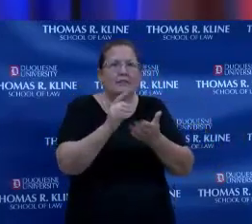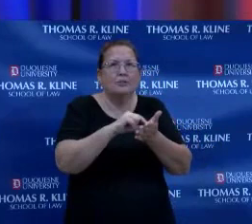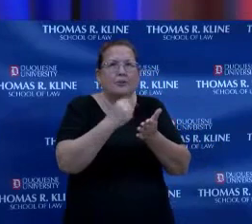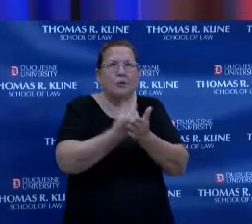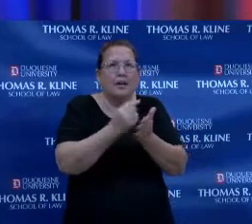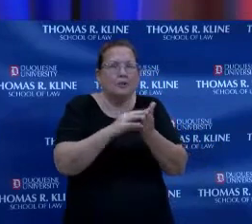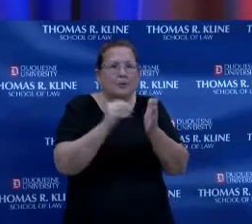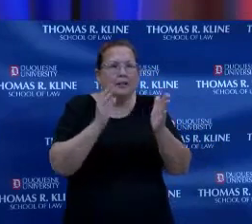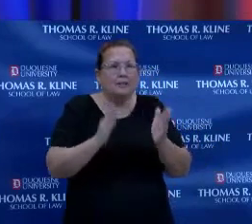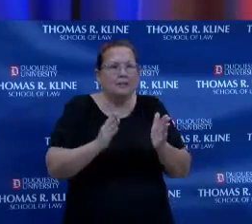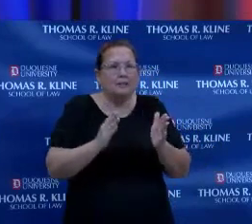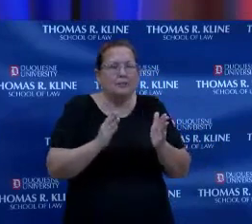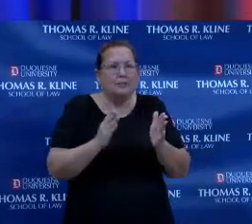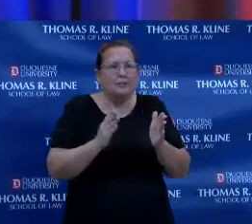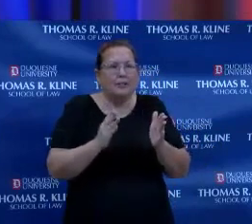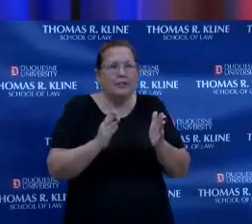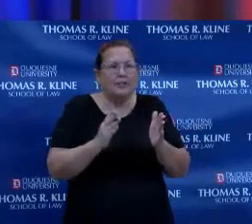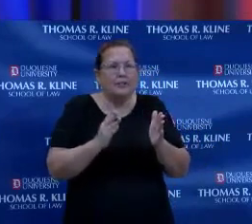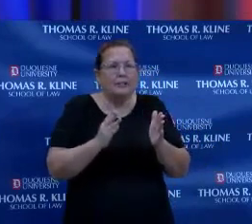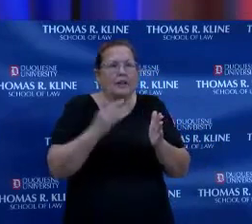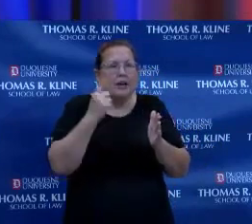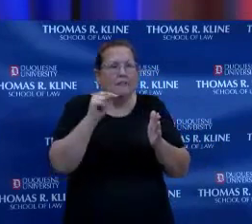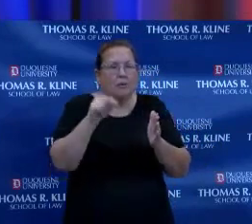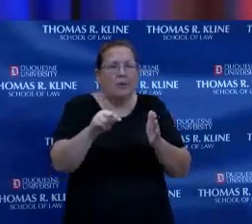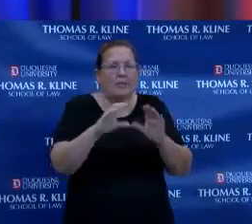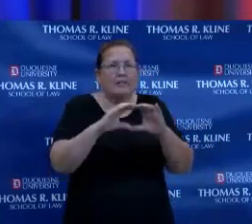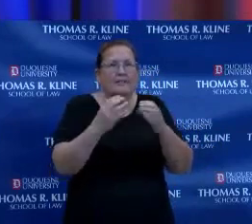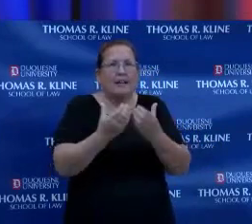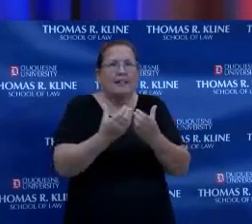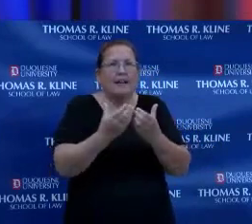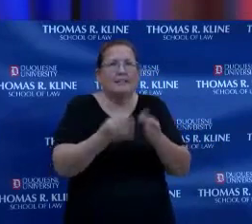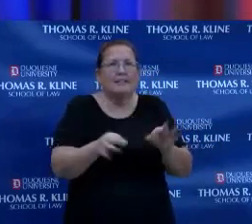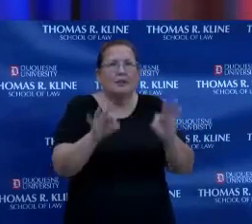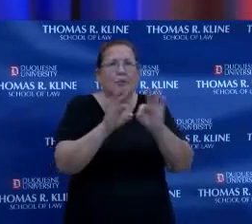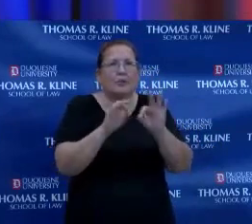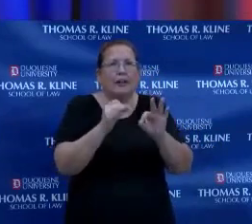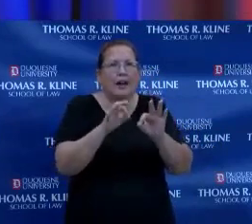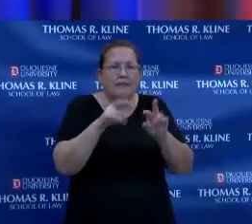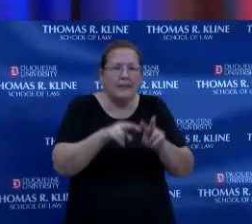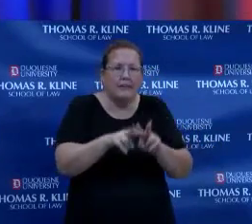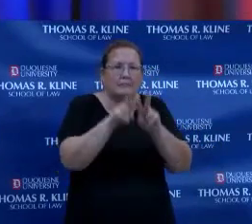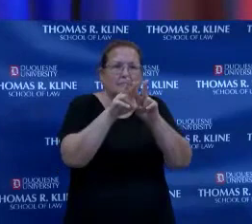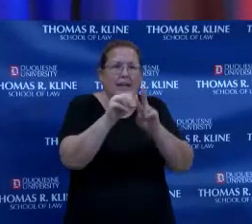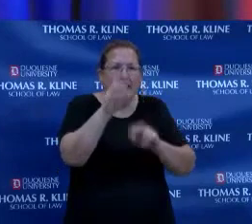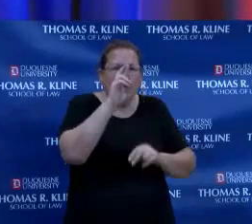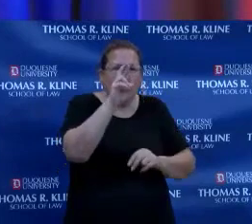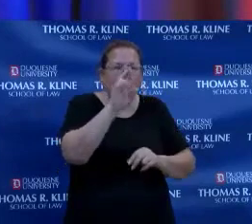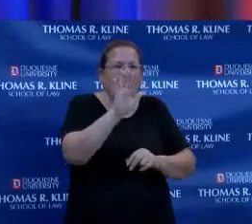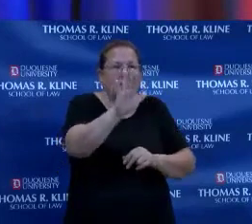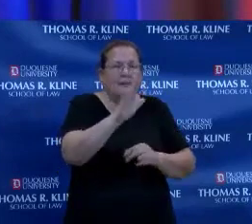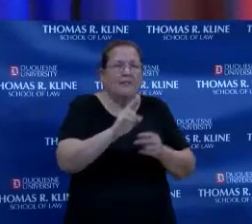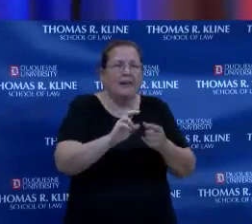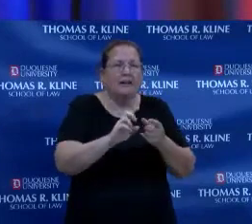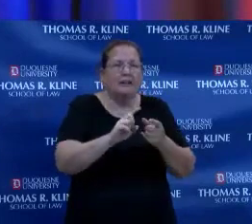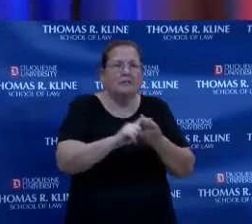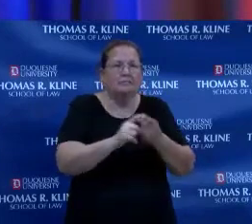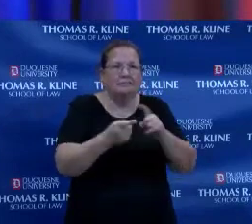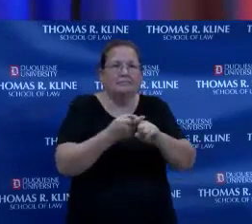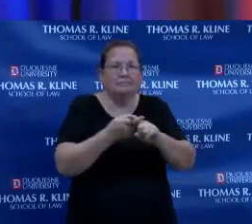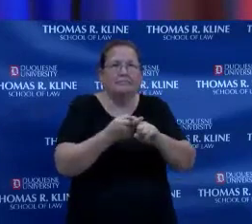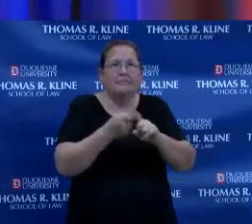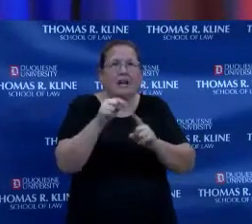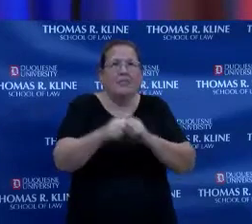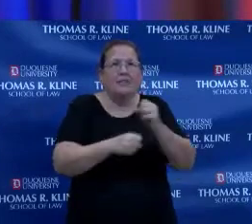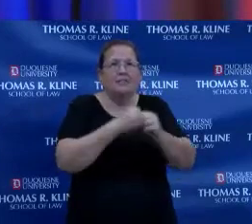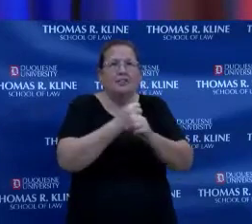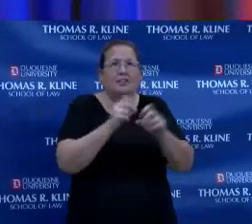student who, in the judgment of the graduating class, is worthy of the admiration and respect of their peers. This year's